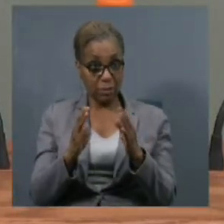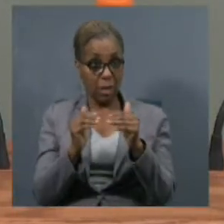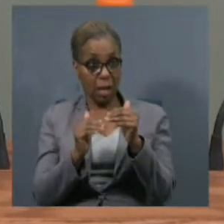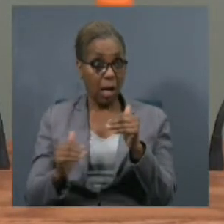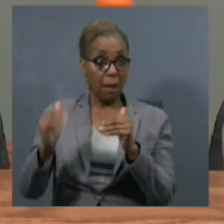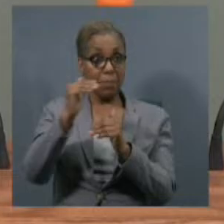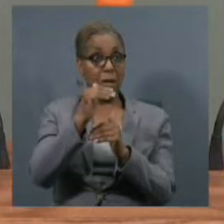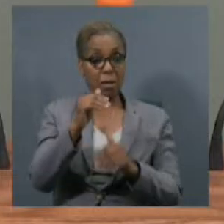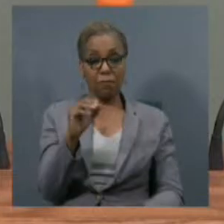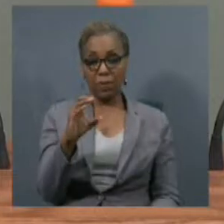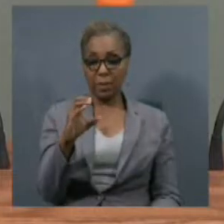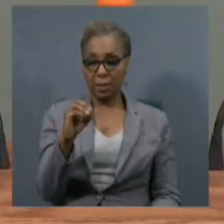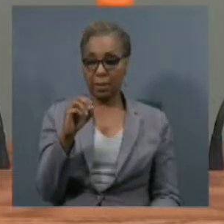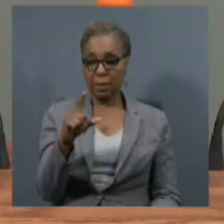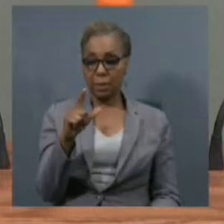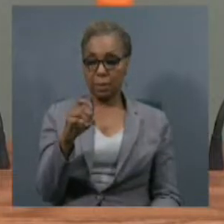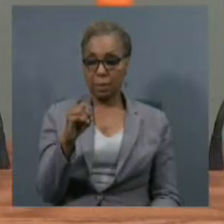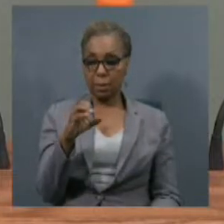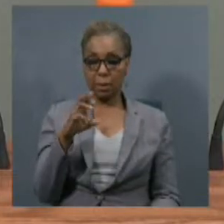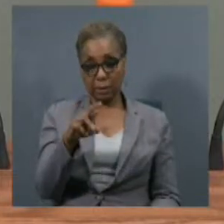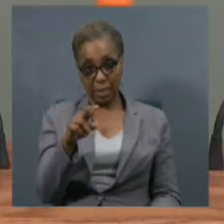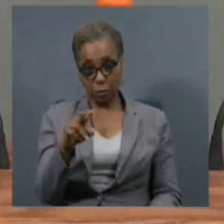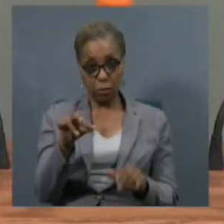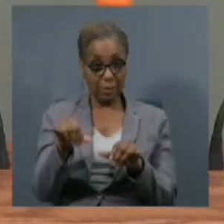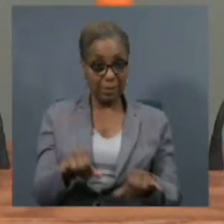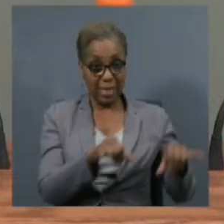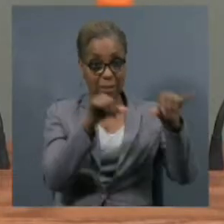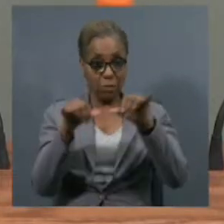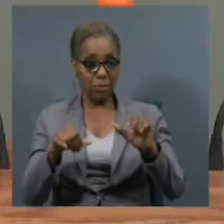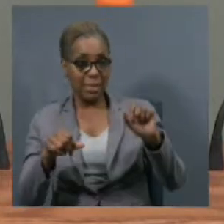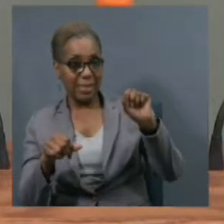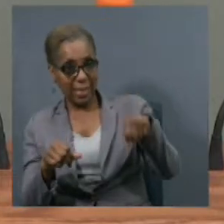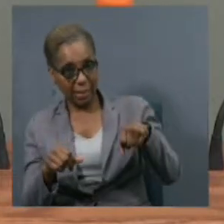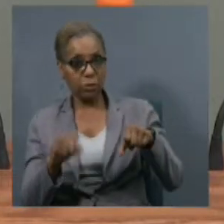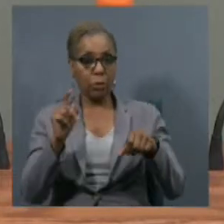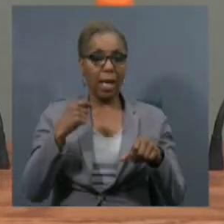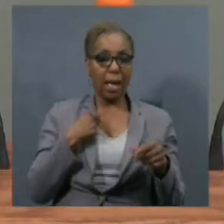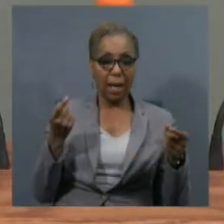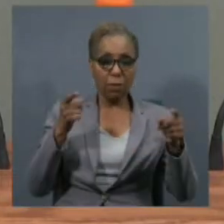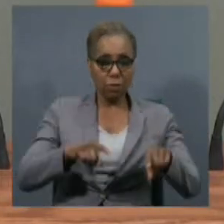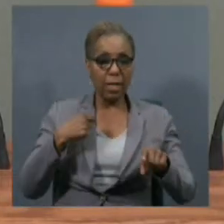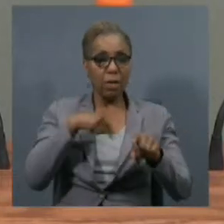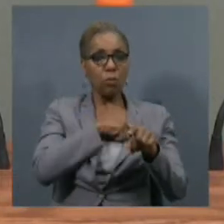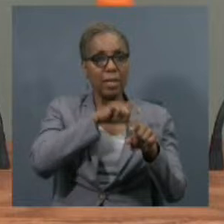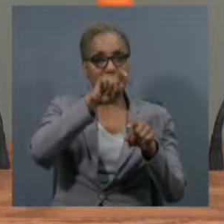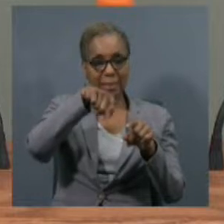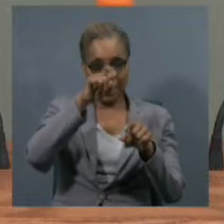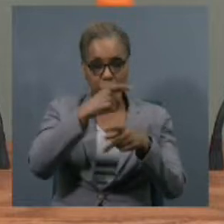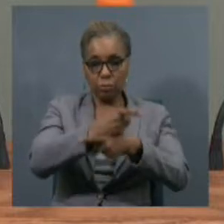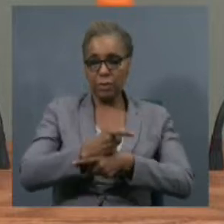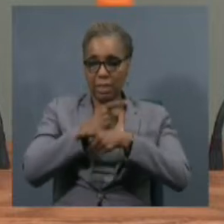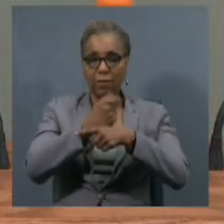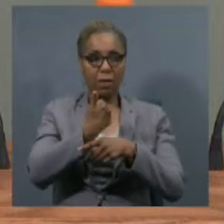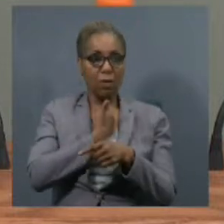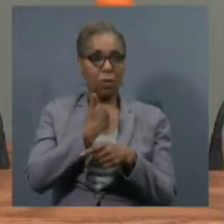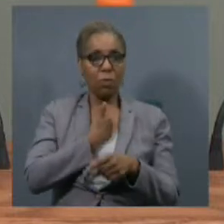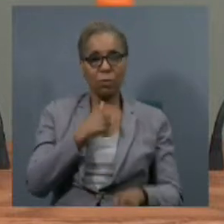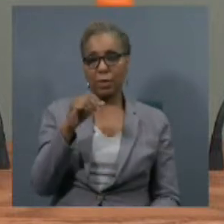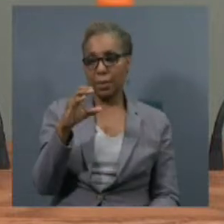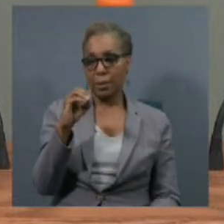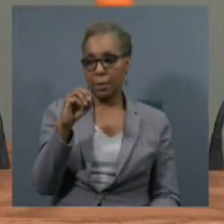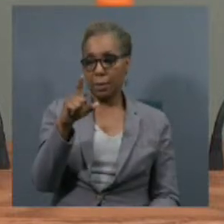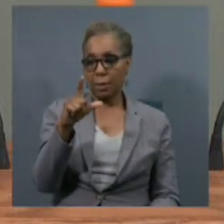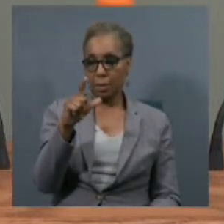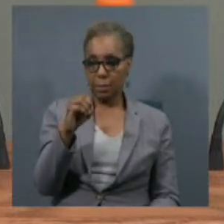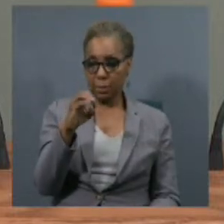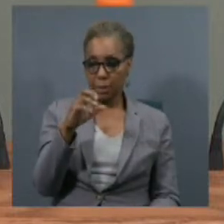above collector standard? Yes. Okay, and so, I agree that we need to take care of our collector streets and